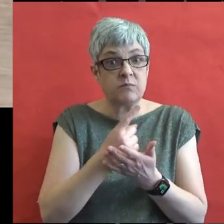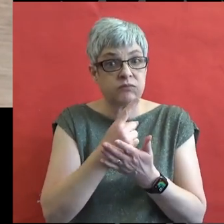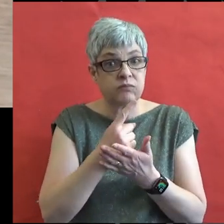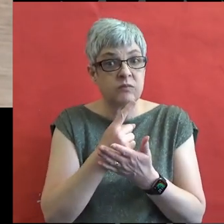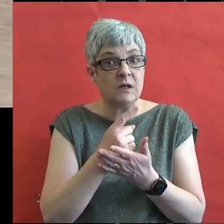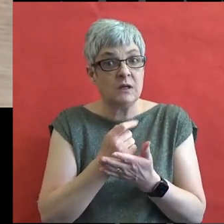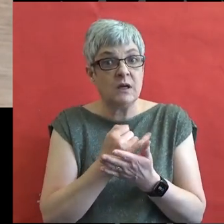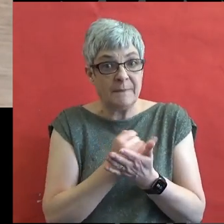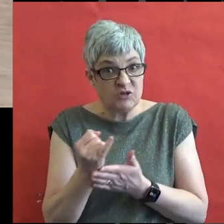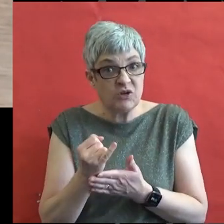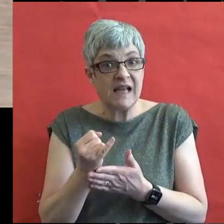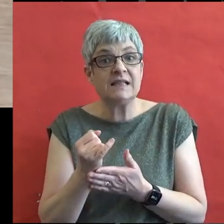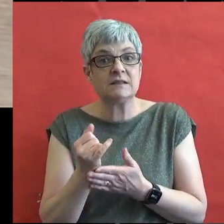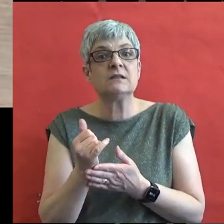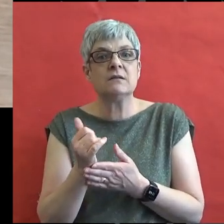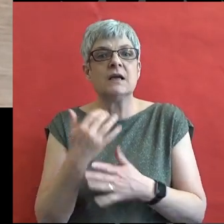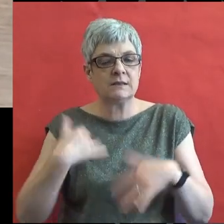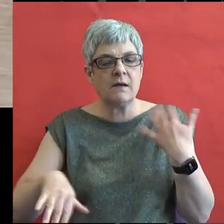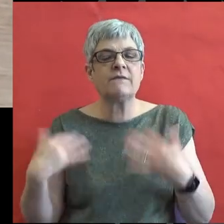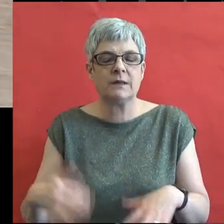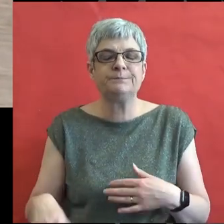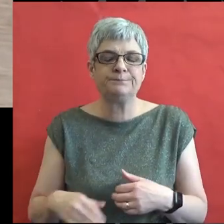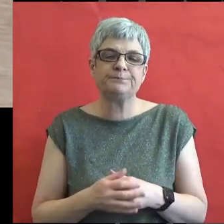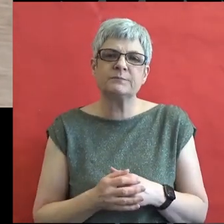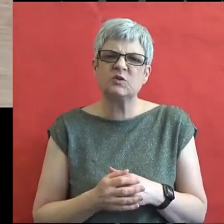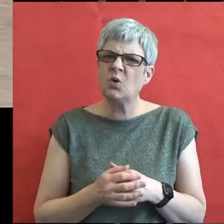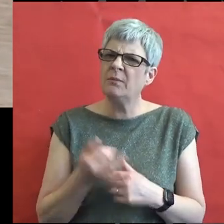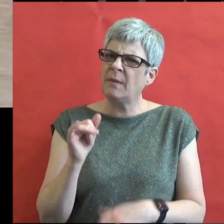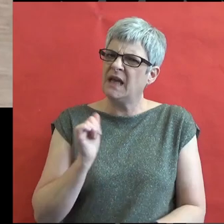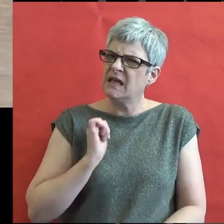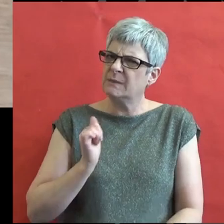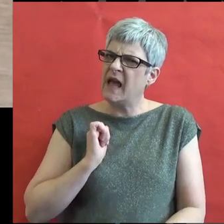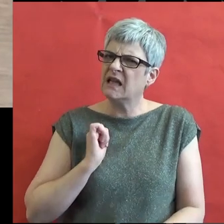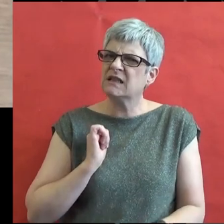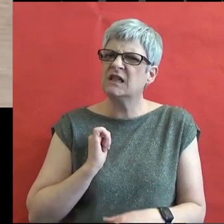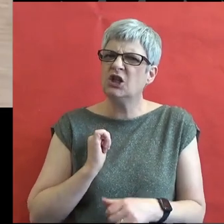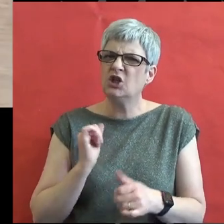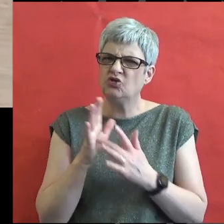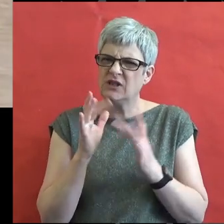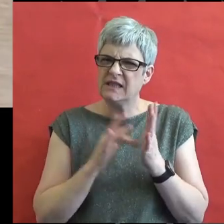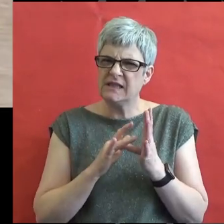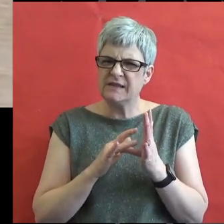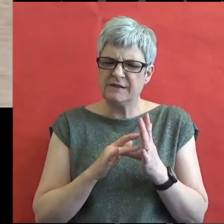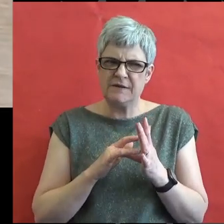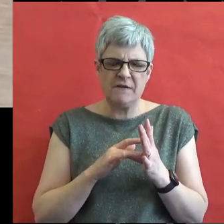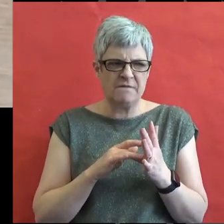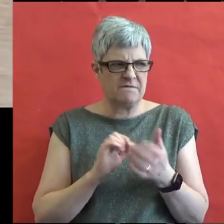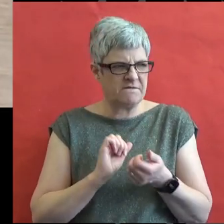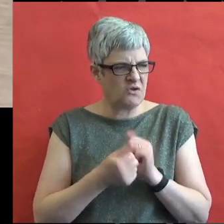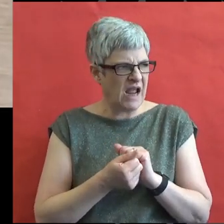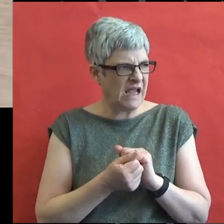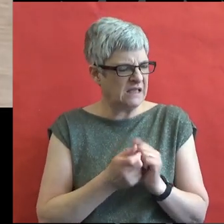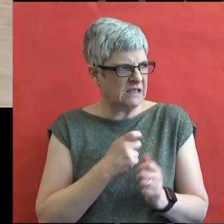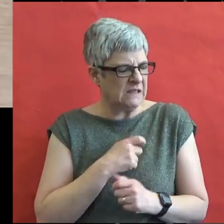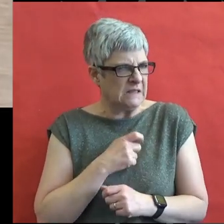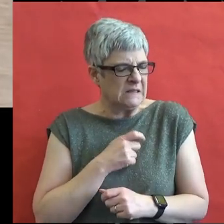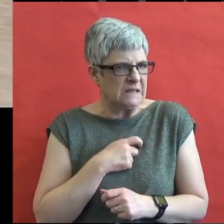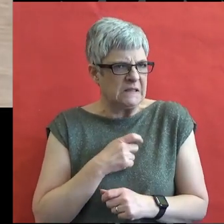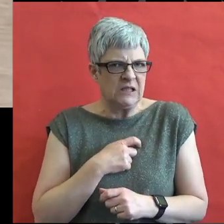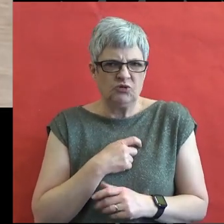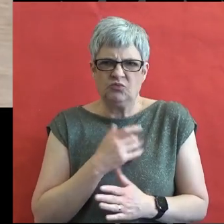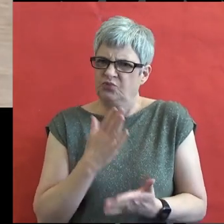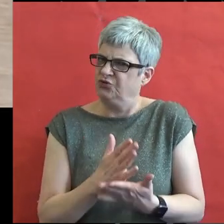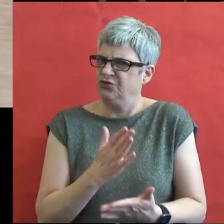suffer. You possibly expect that Jesus' friends would be a bit shaken. Surely this cannot happen to